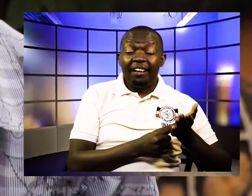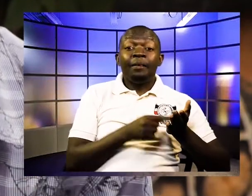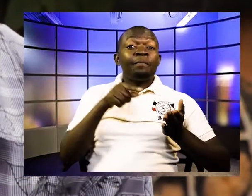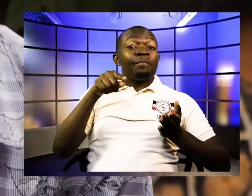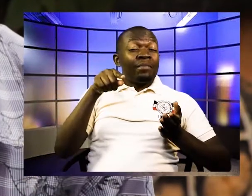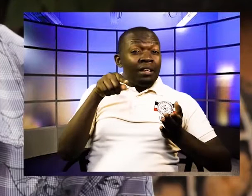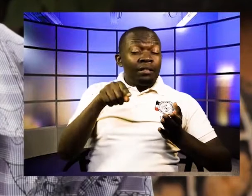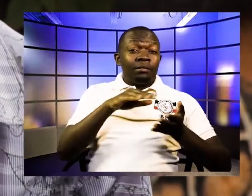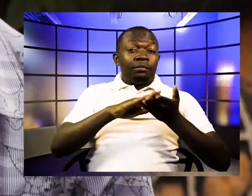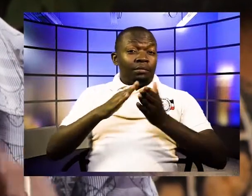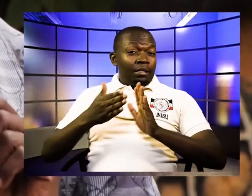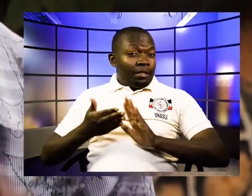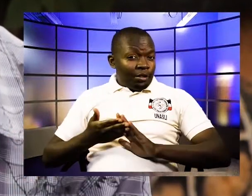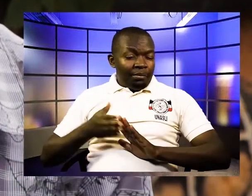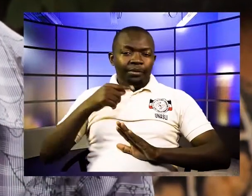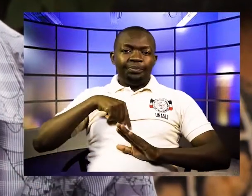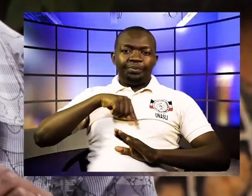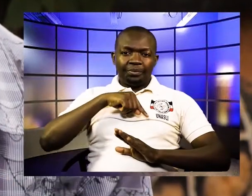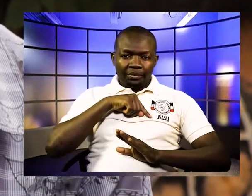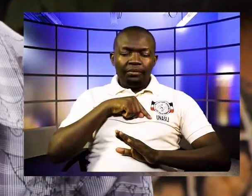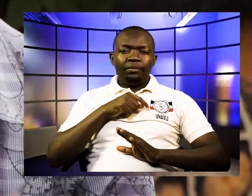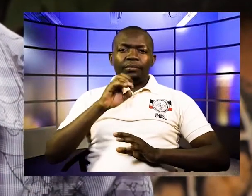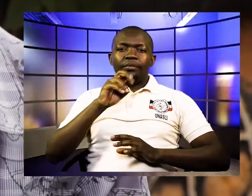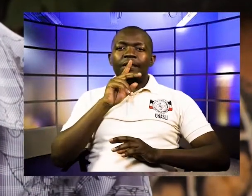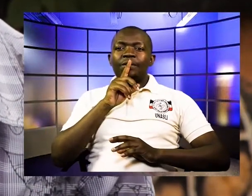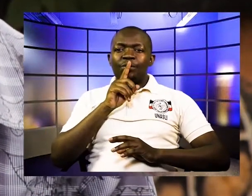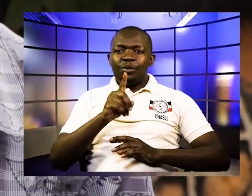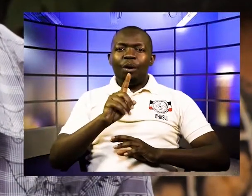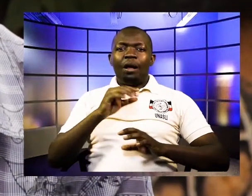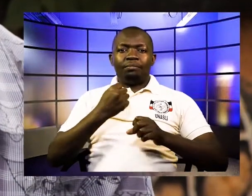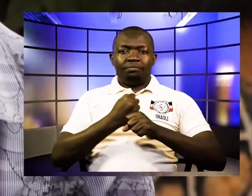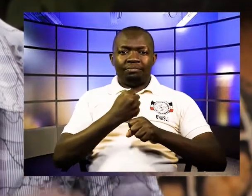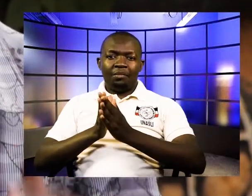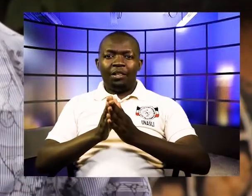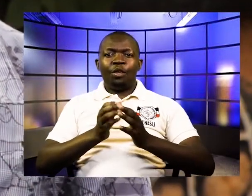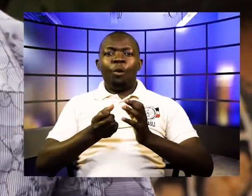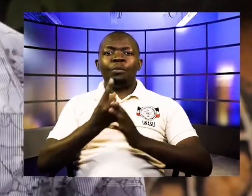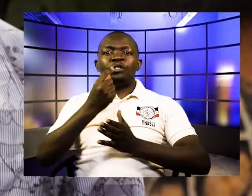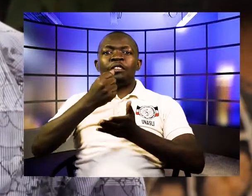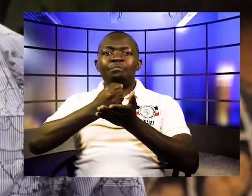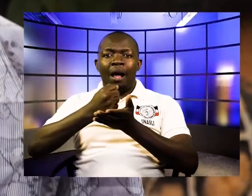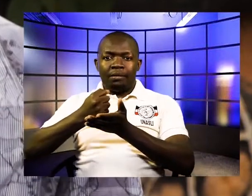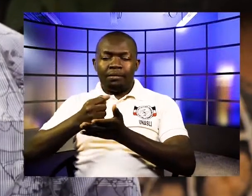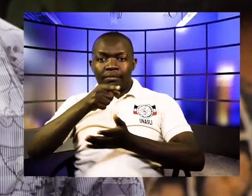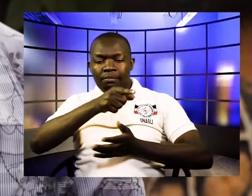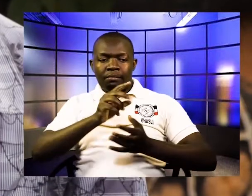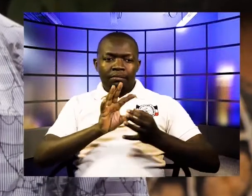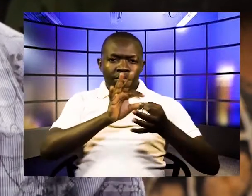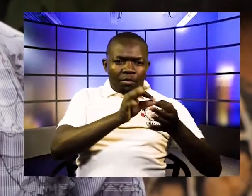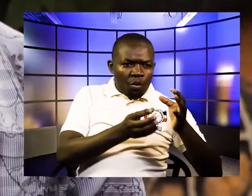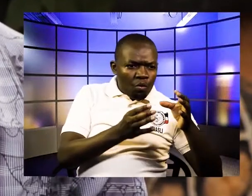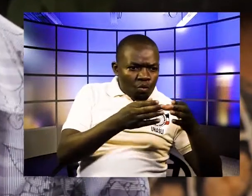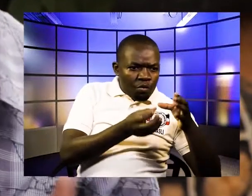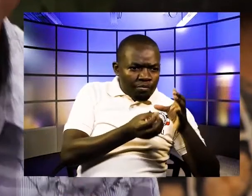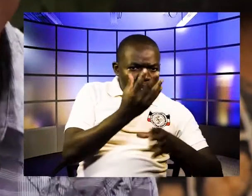partnership, we have ensured that we work with the Opportunity Bank that they link up with the groups we have